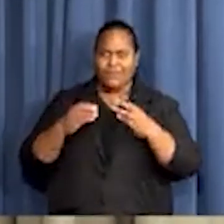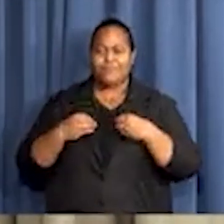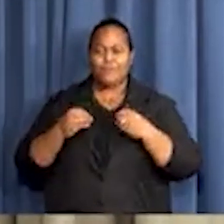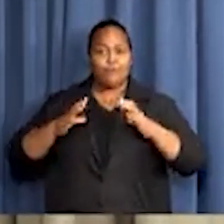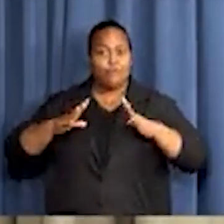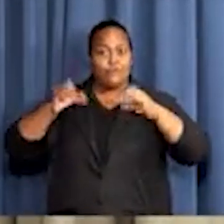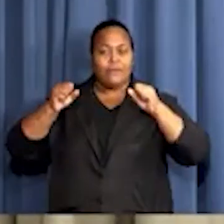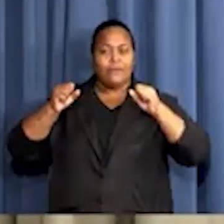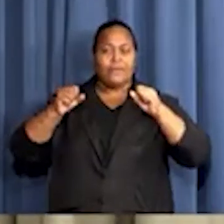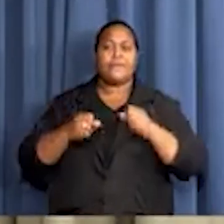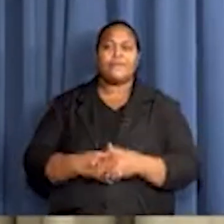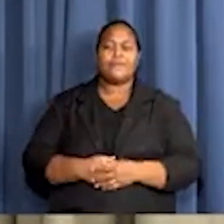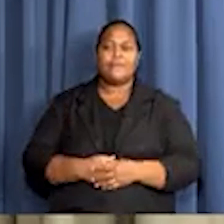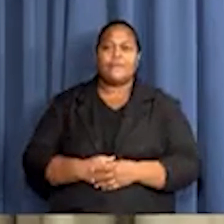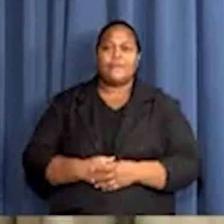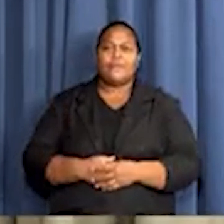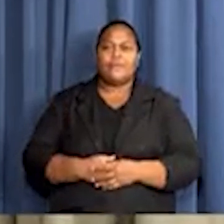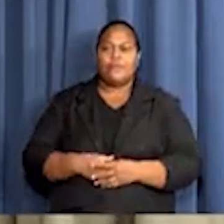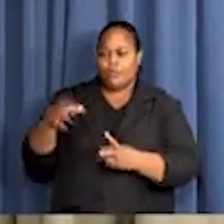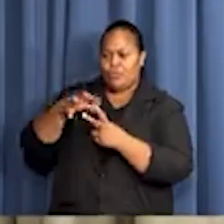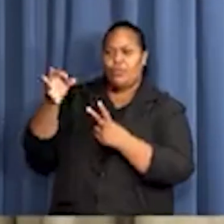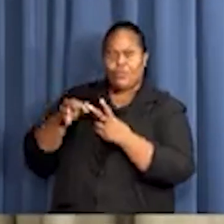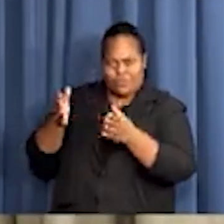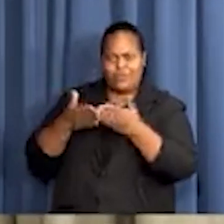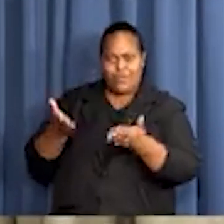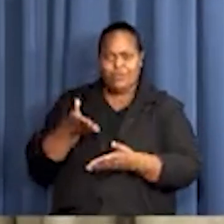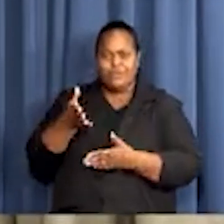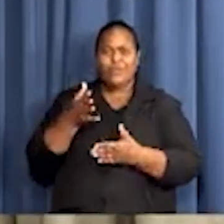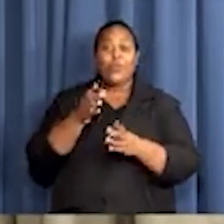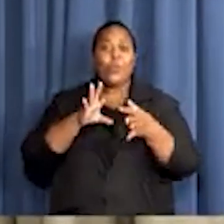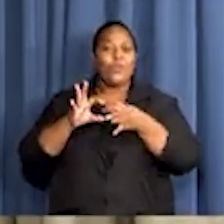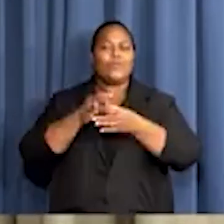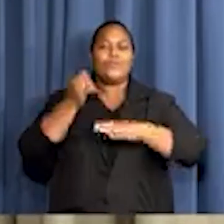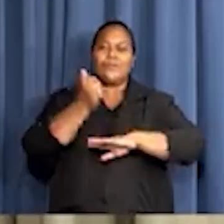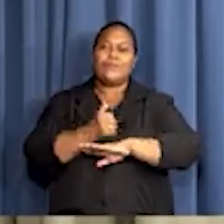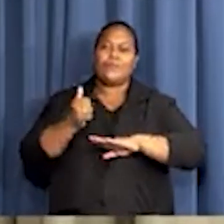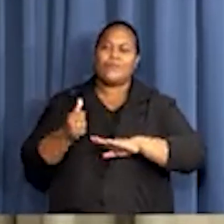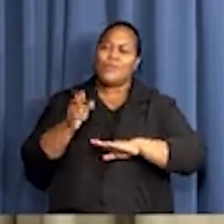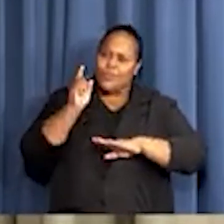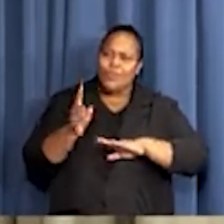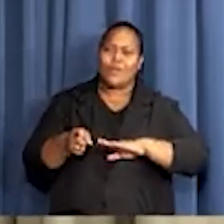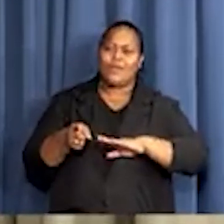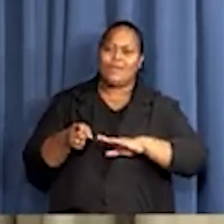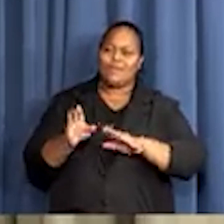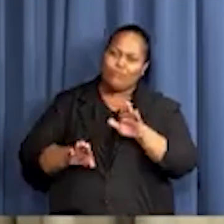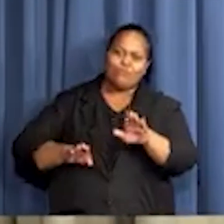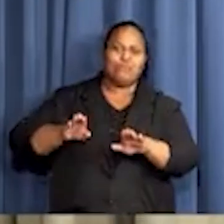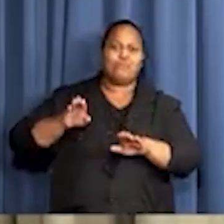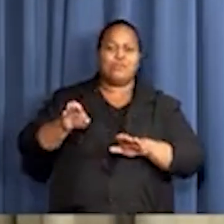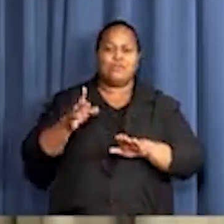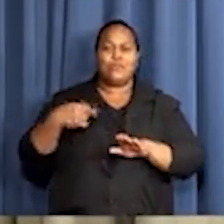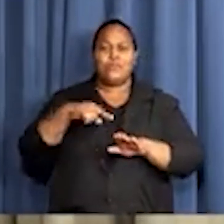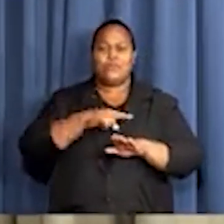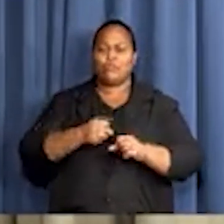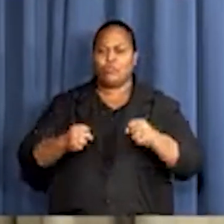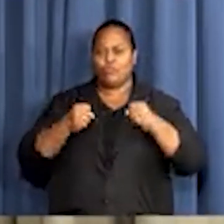freedom that came with the appointment of the coalition government is another milestone. It will be a strong